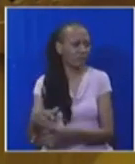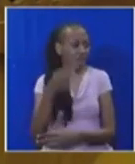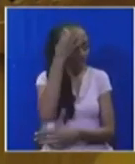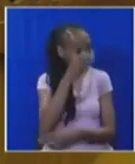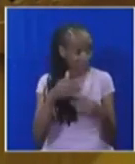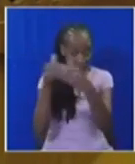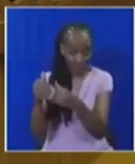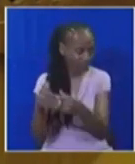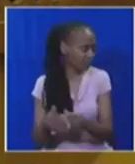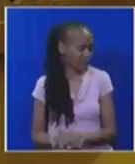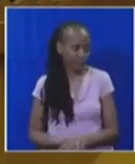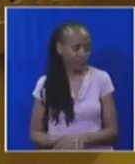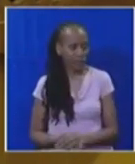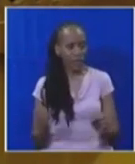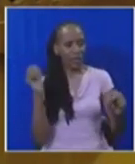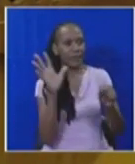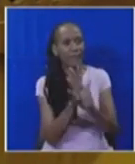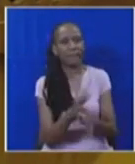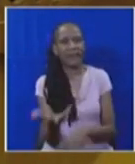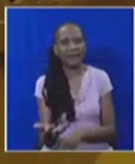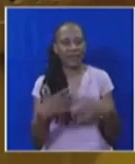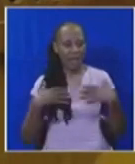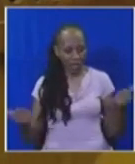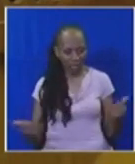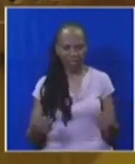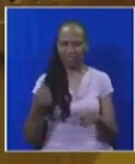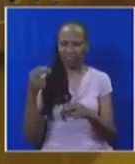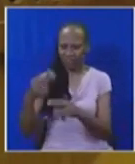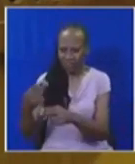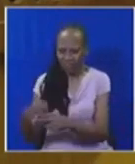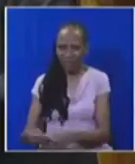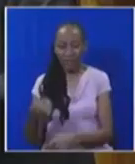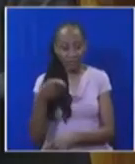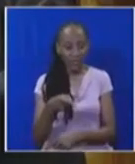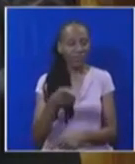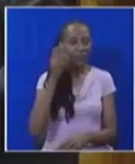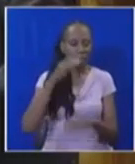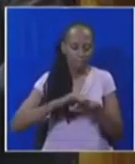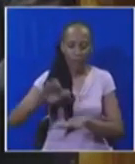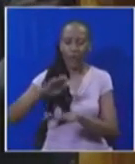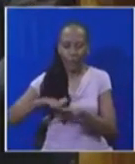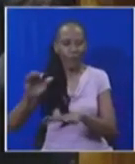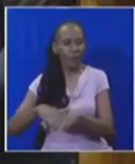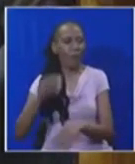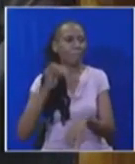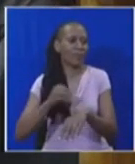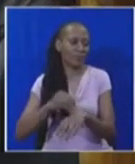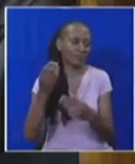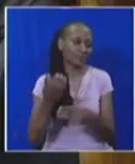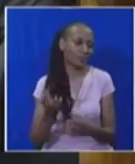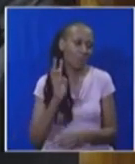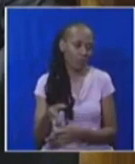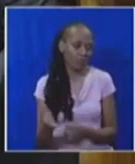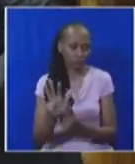government. The impact on our health and sanitation could also have further far-reaching consequences.